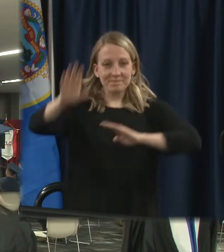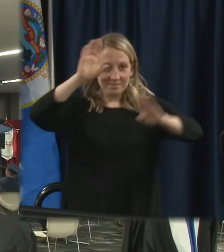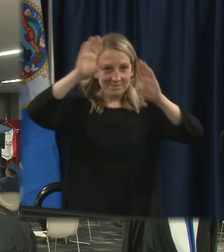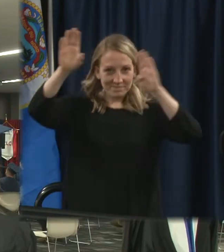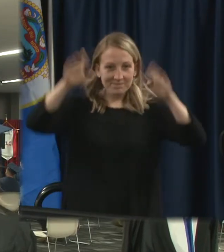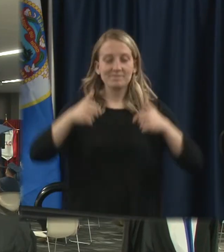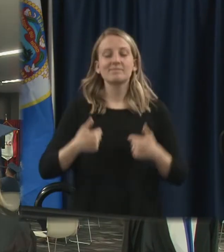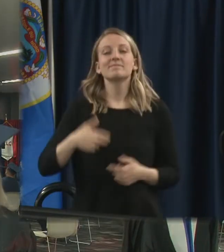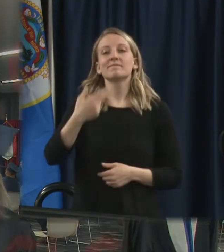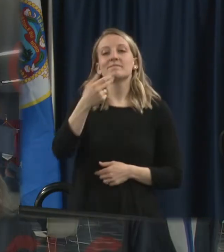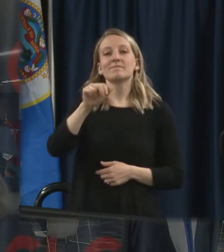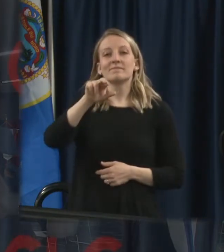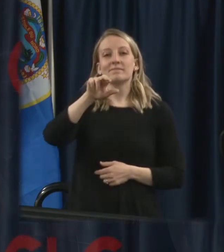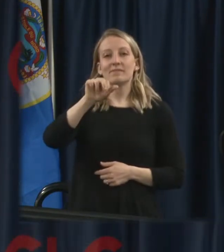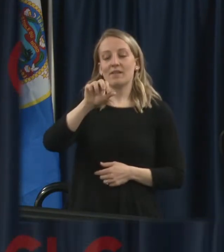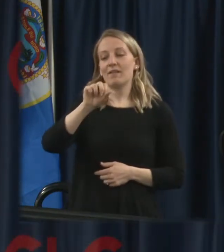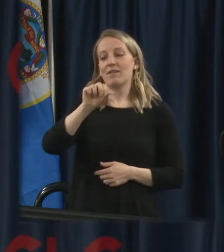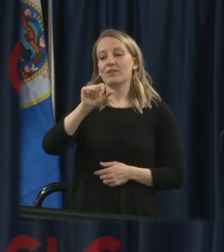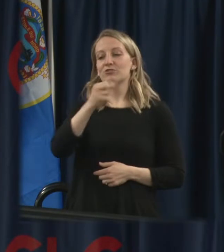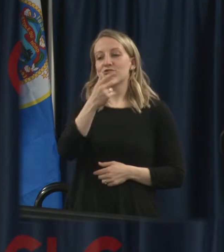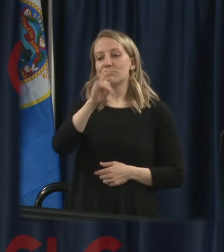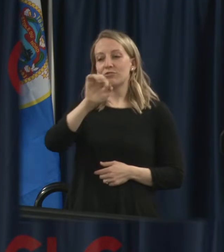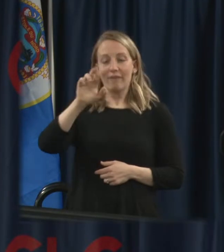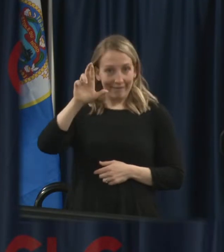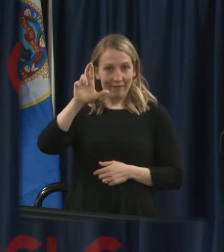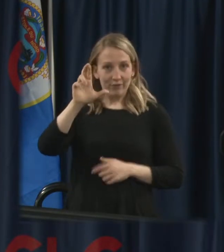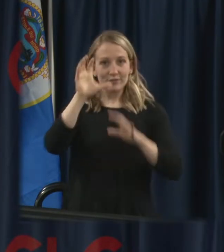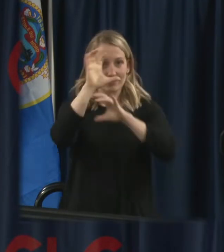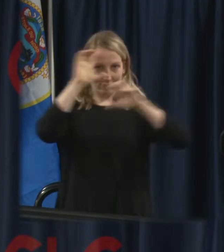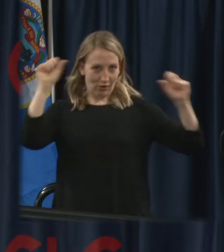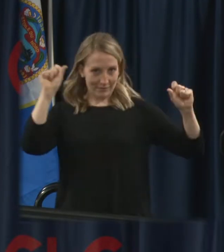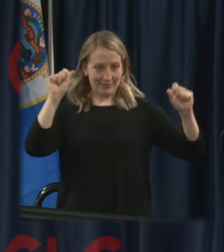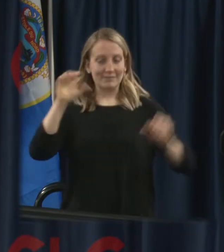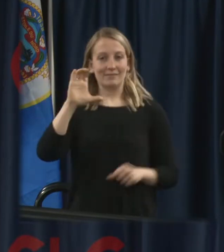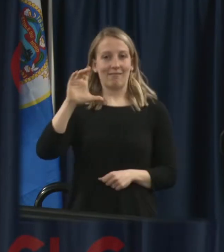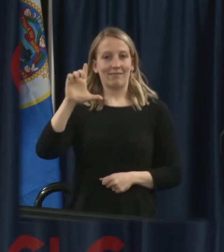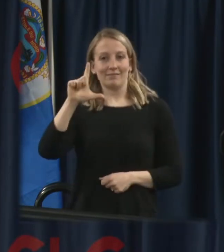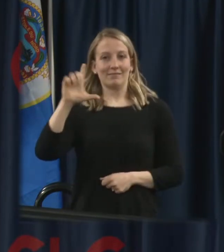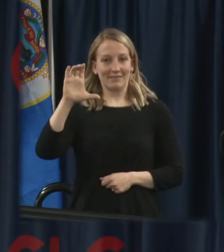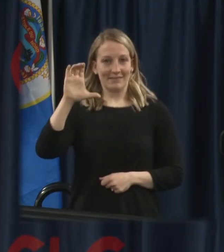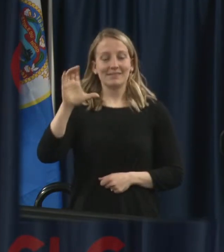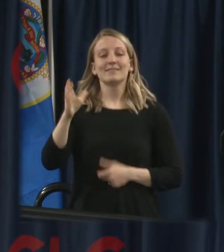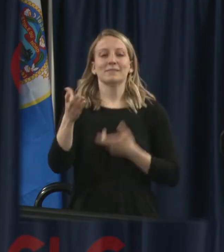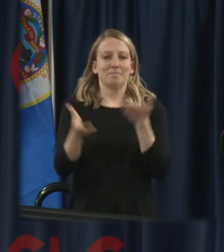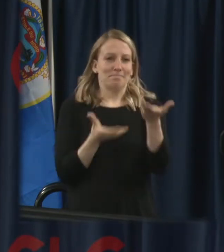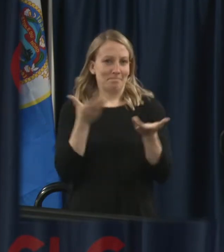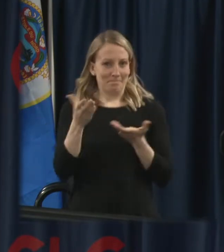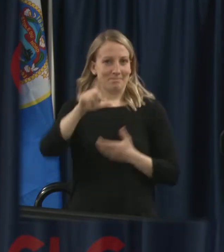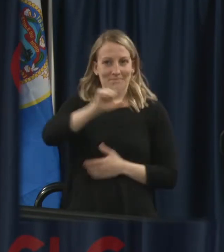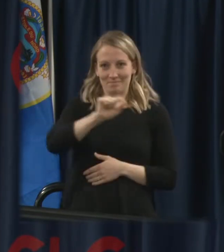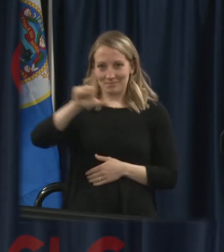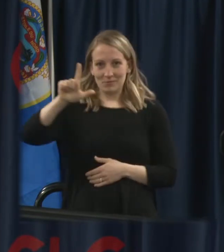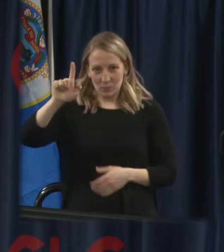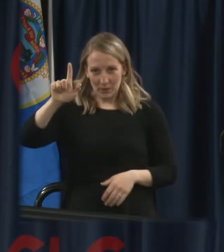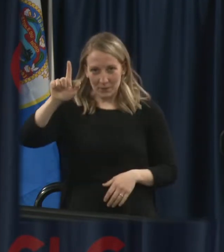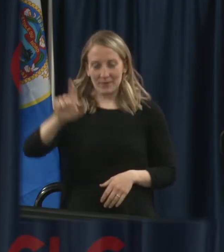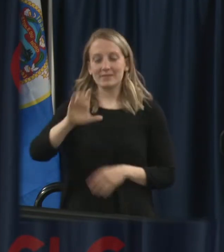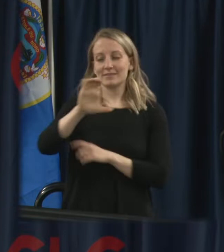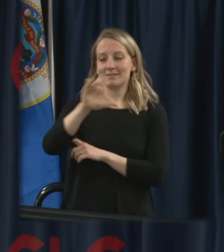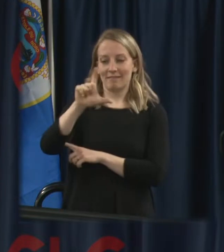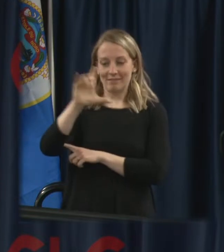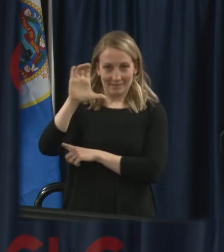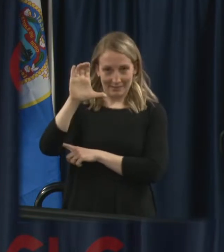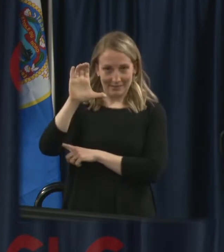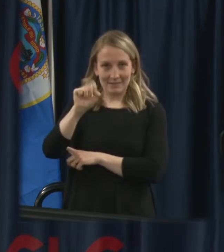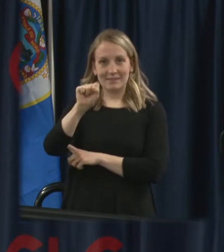Hello, I'm Hera Charlier, President of Central Lakes College, and it's my pleasure to welcome you to the 2021 Central Lakes